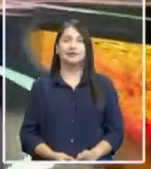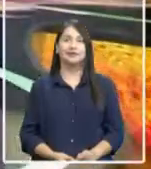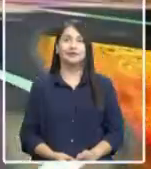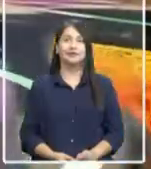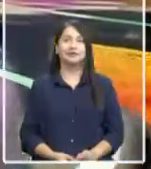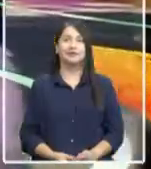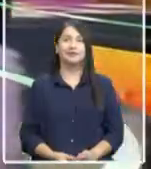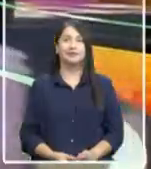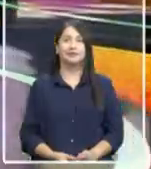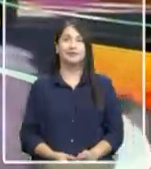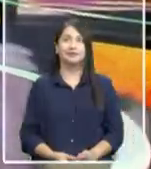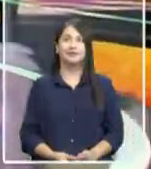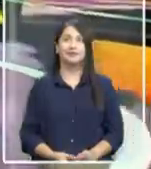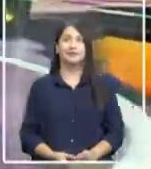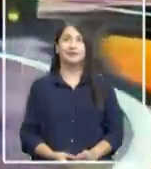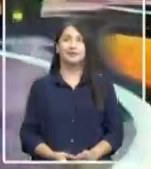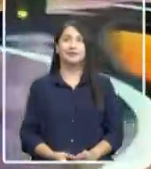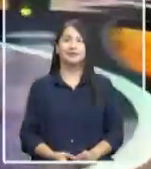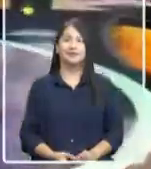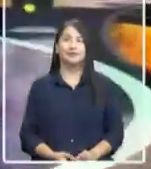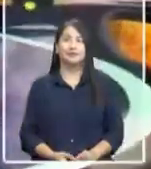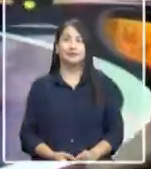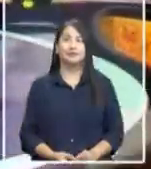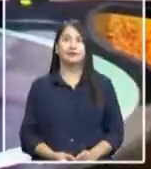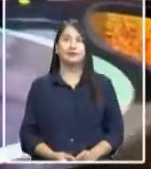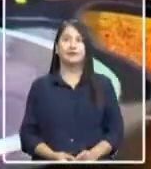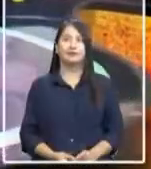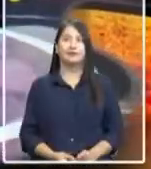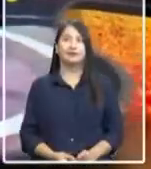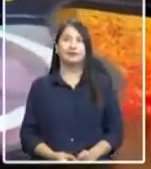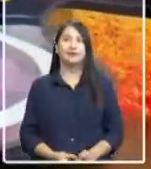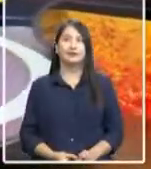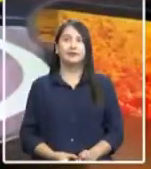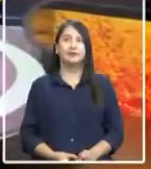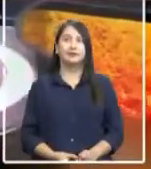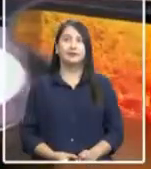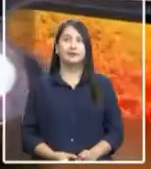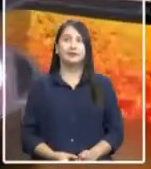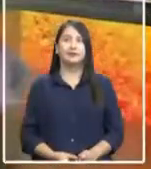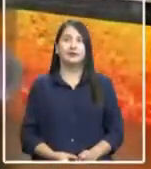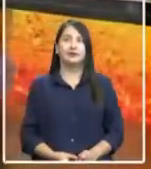Okay. My next slide is here.